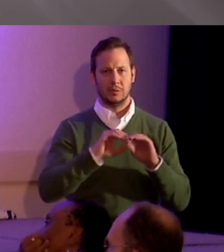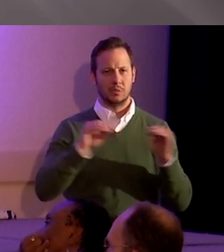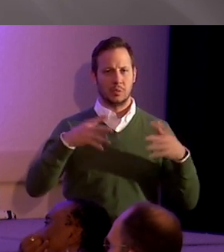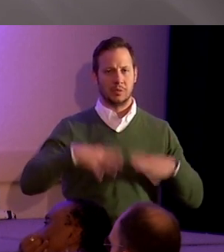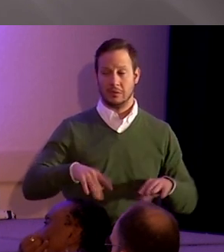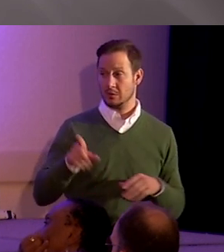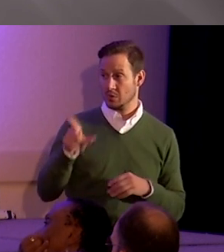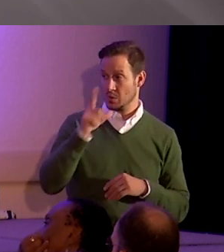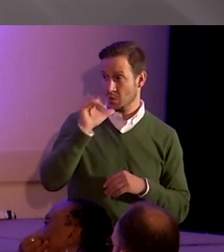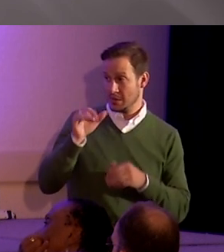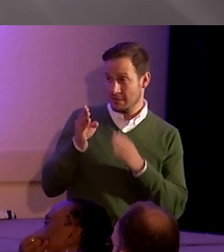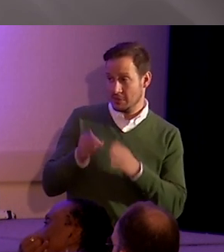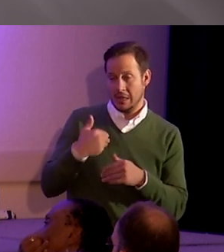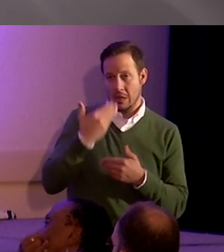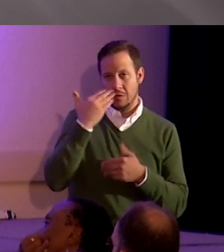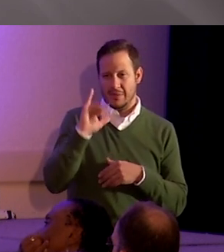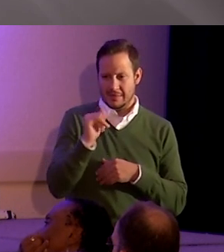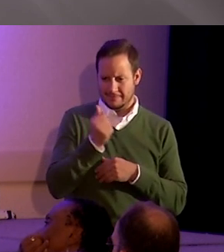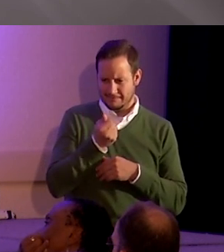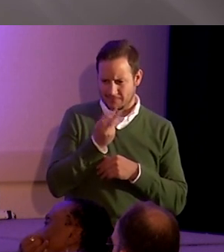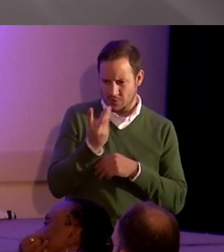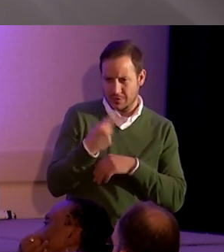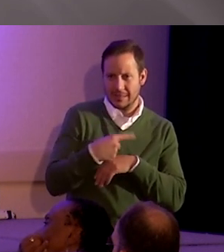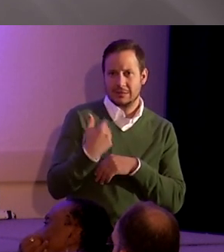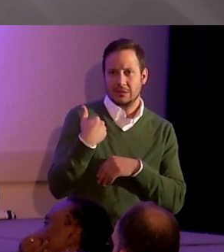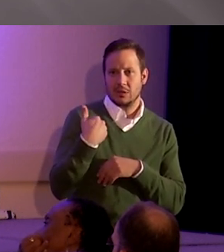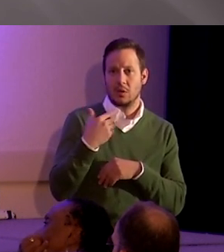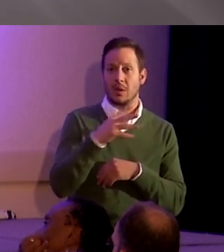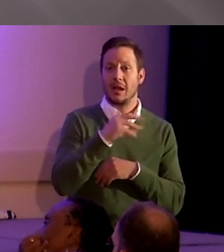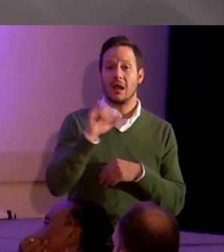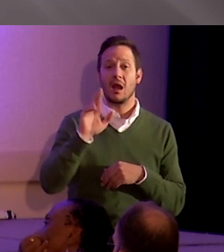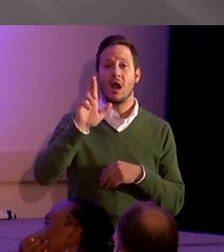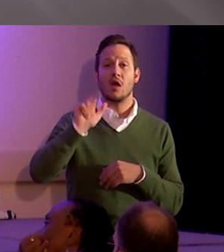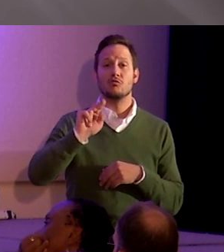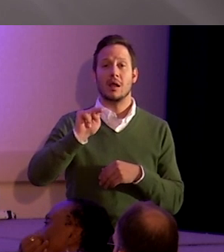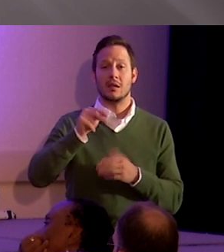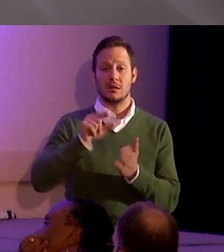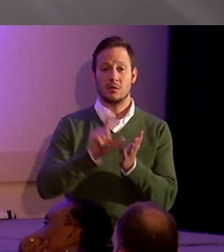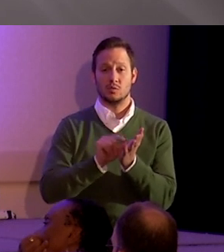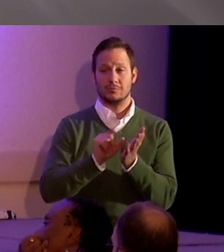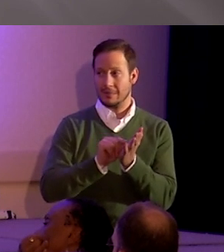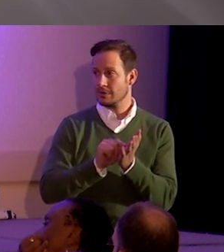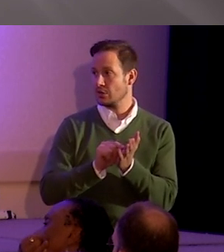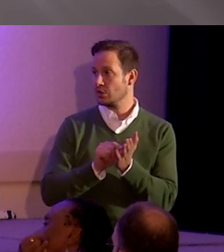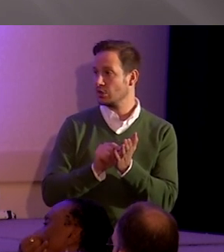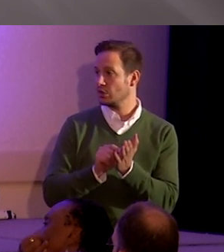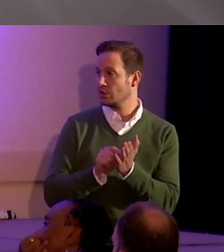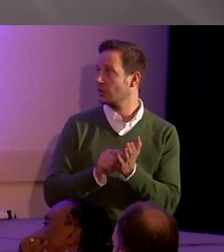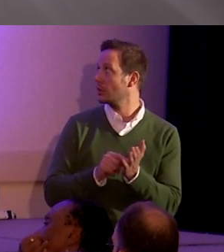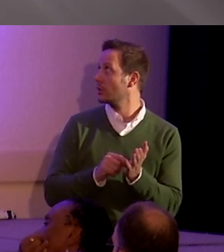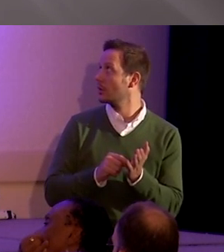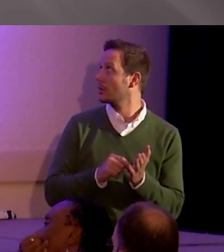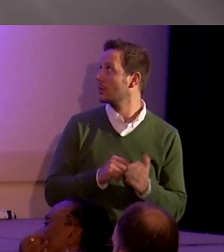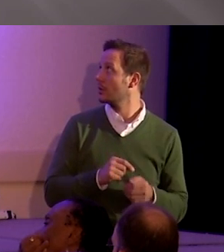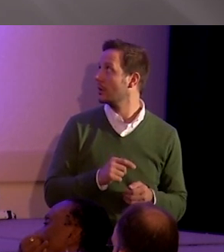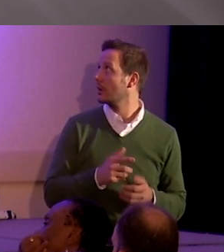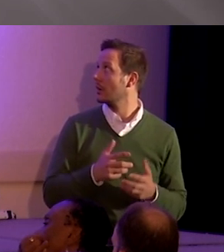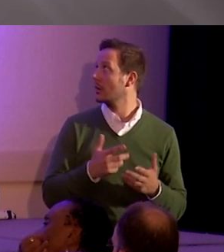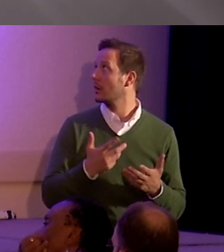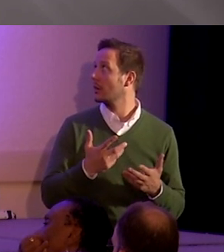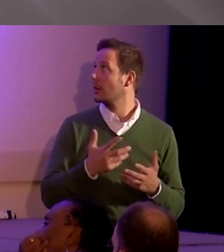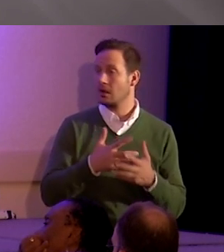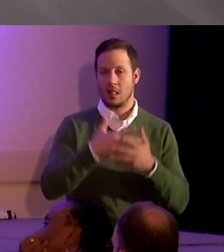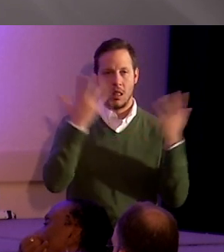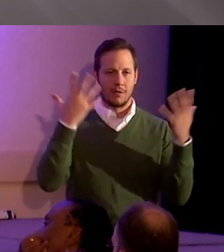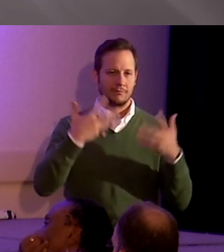know who she is. That was just a few days ago. And the Iranian newspapers have basically, there's been a lot of